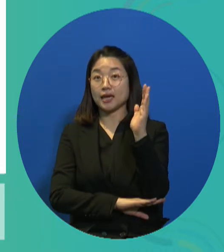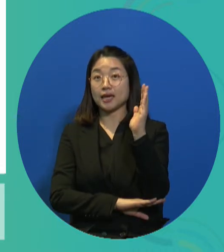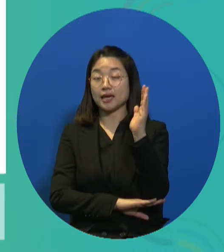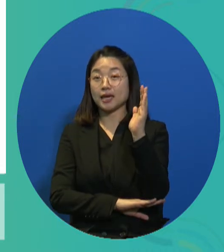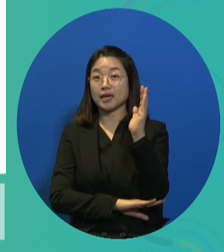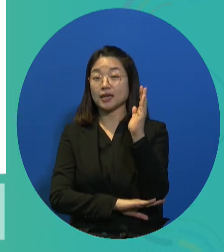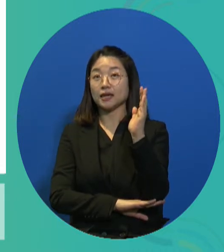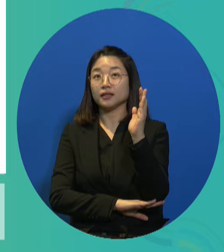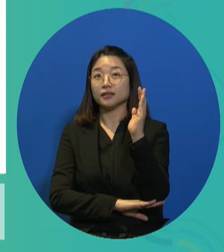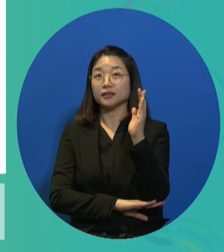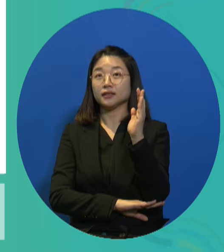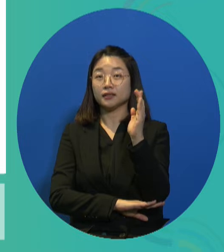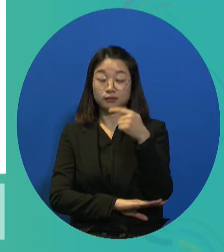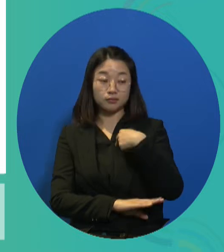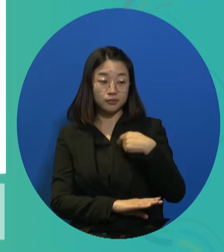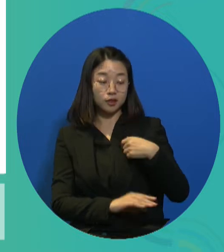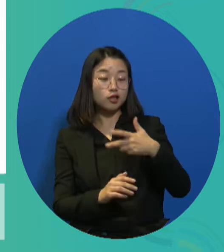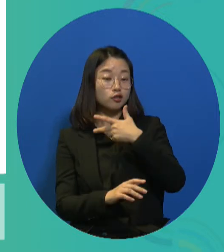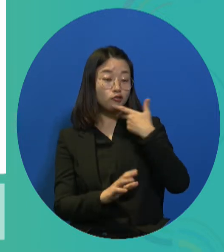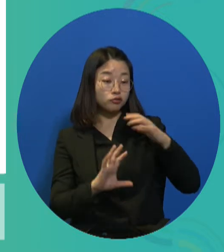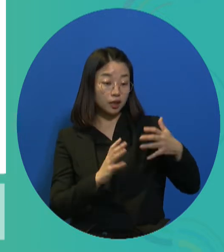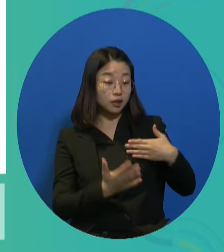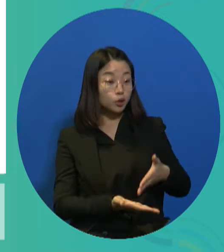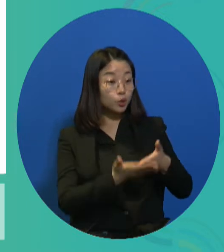people in the UK.